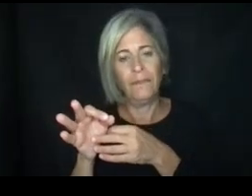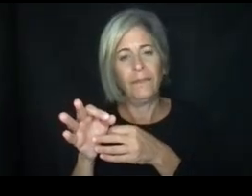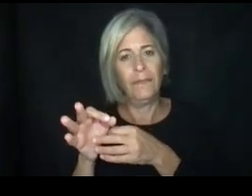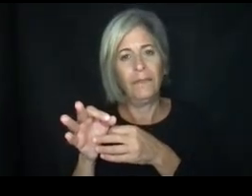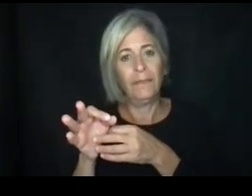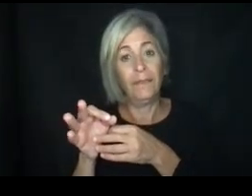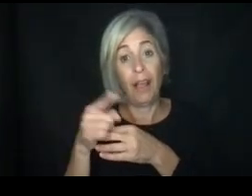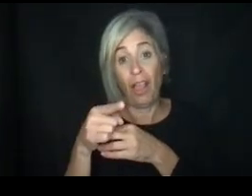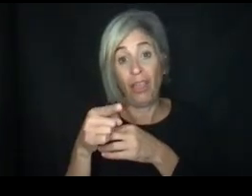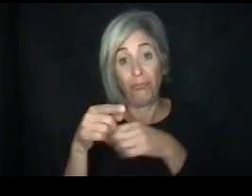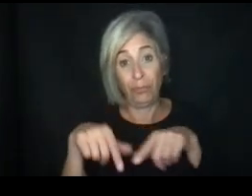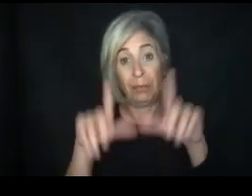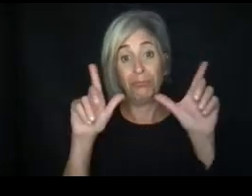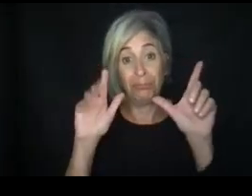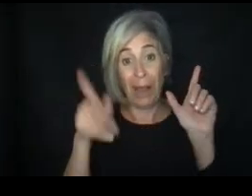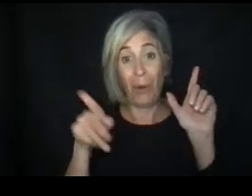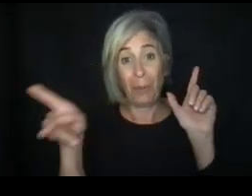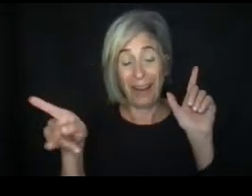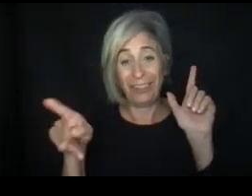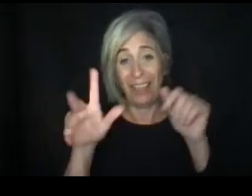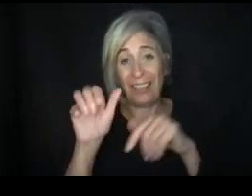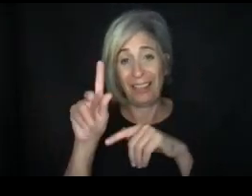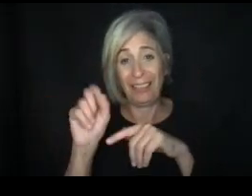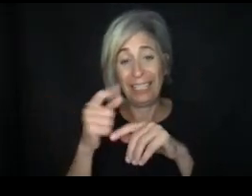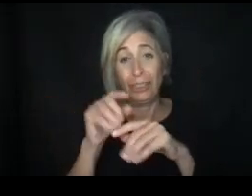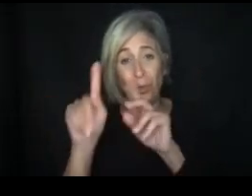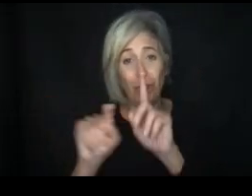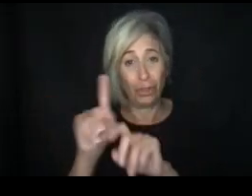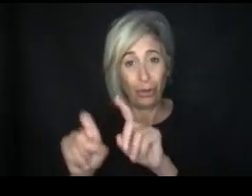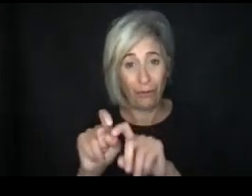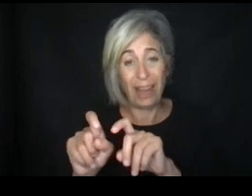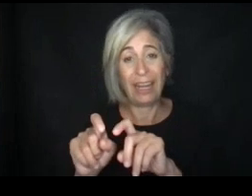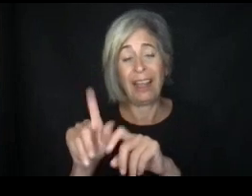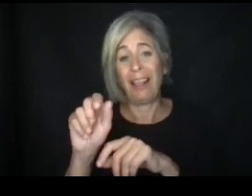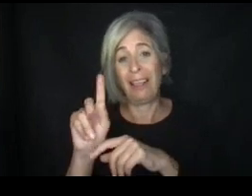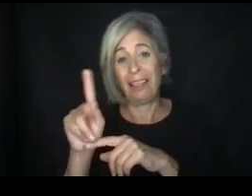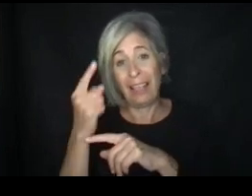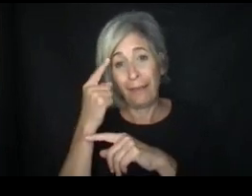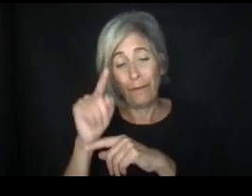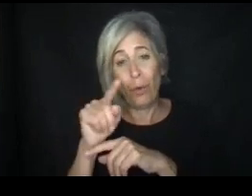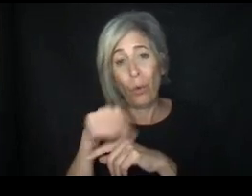Carice went through. It has the links to the survey. It has the link to the